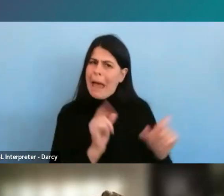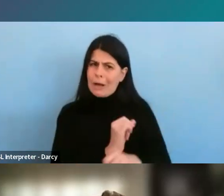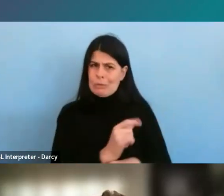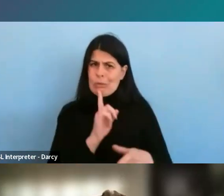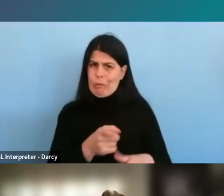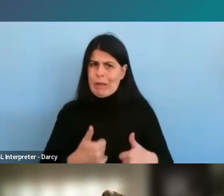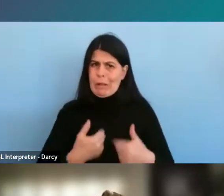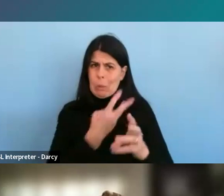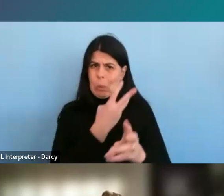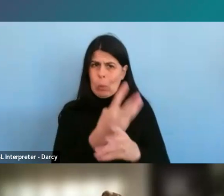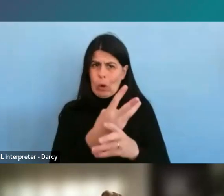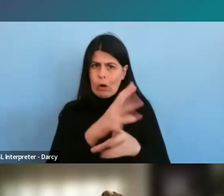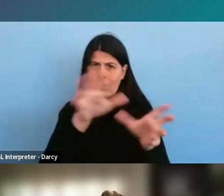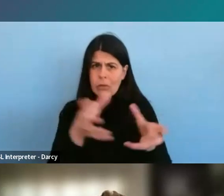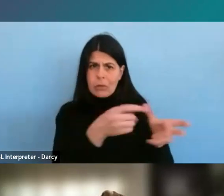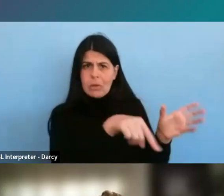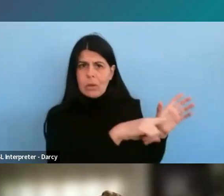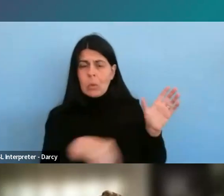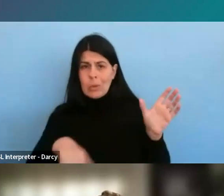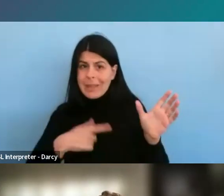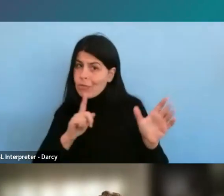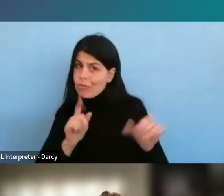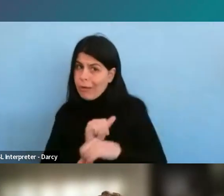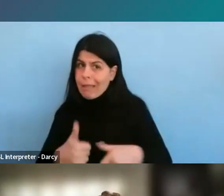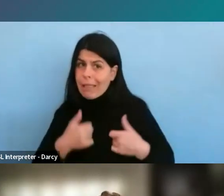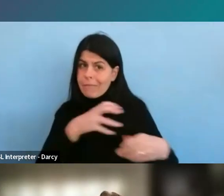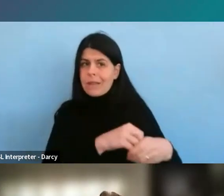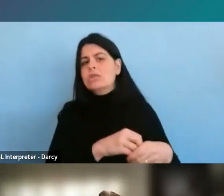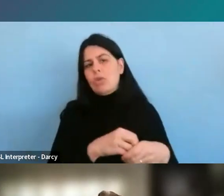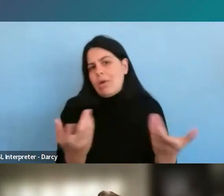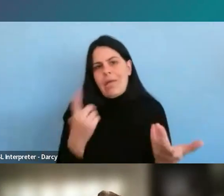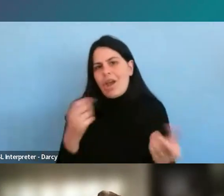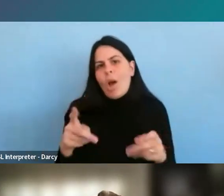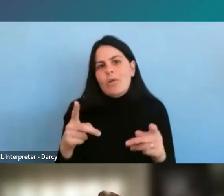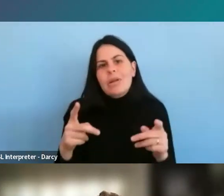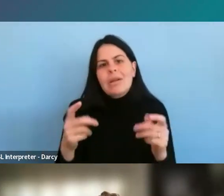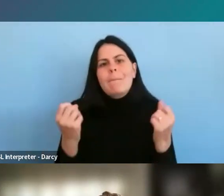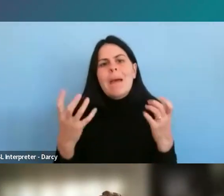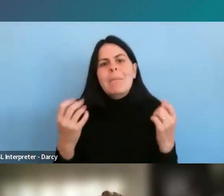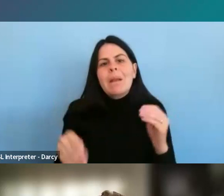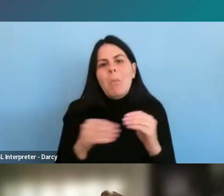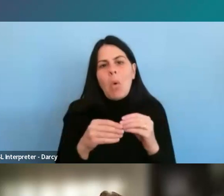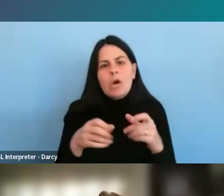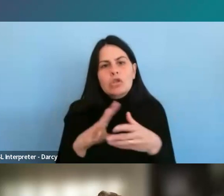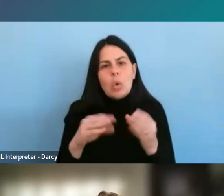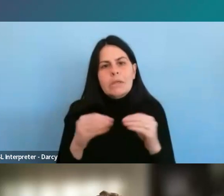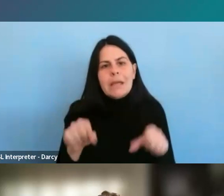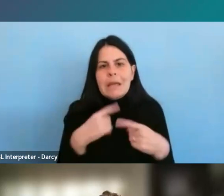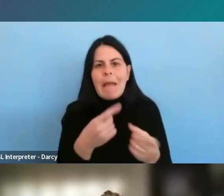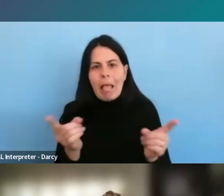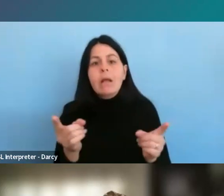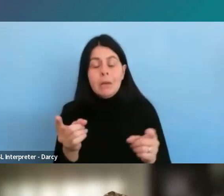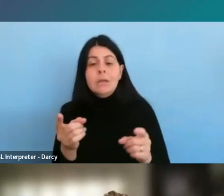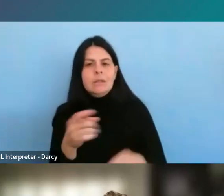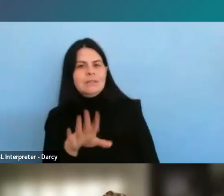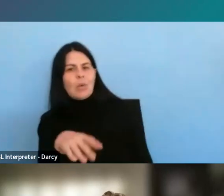as there's so many more stories to tell. Absolutely. Robin, I'm going to shift over to you, building on that thread,